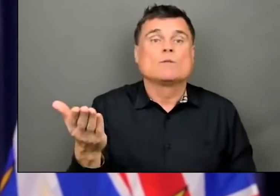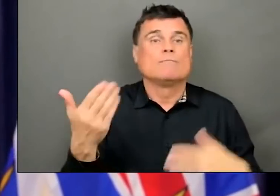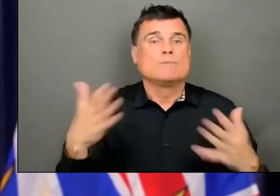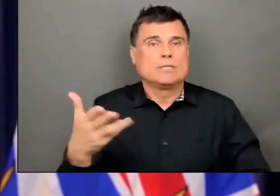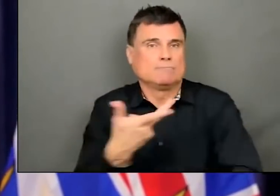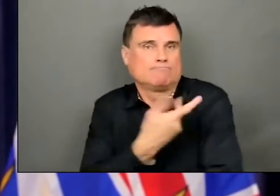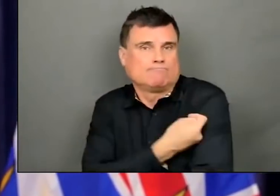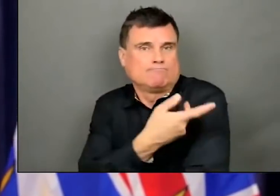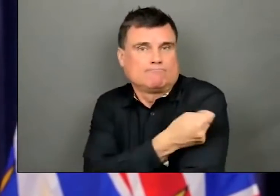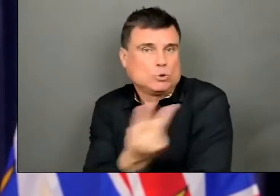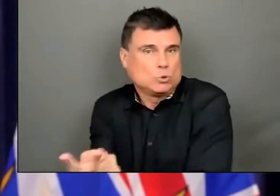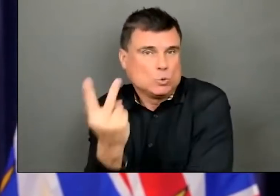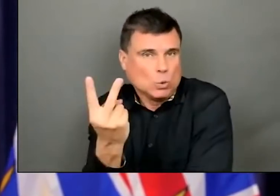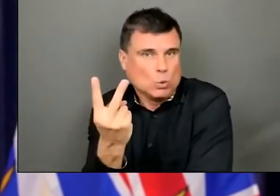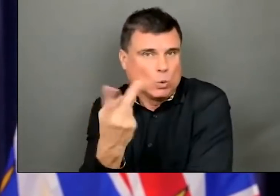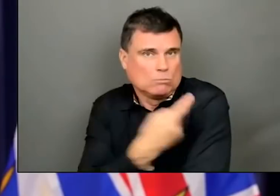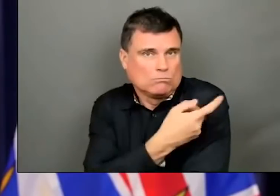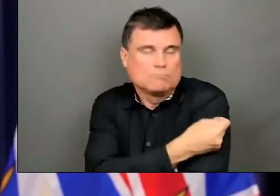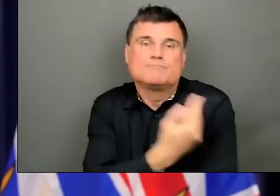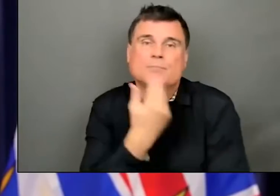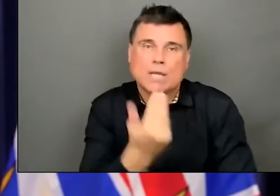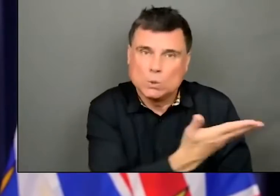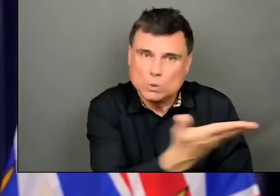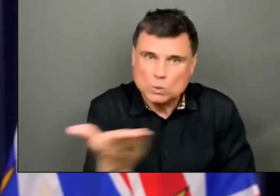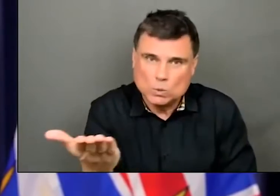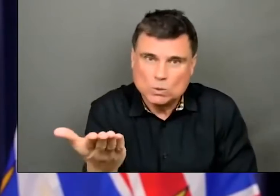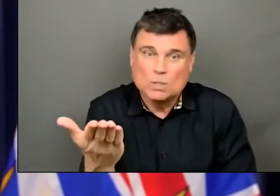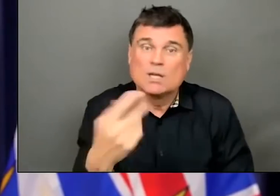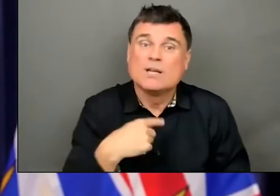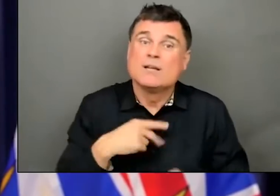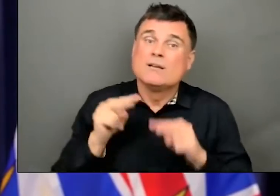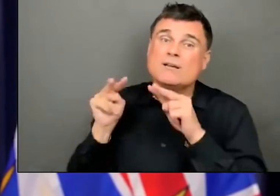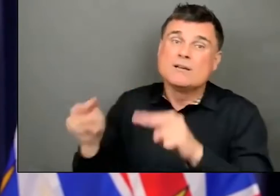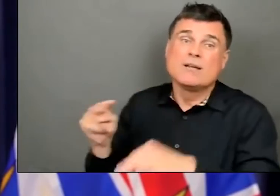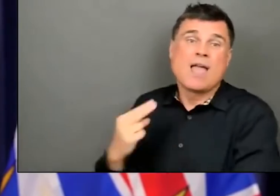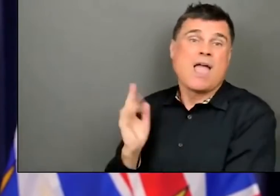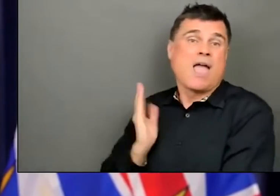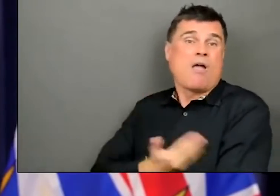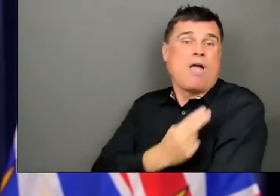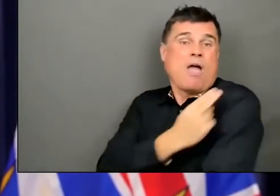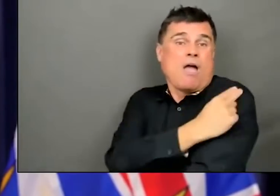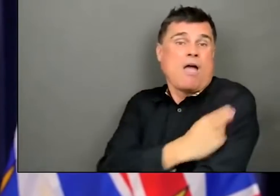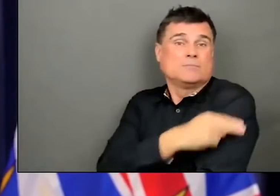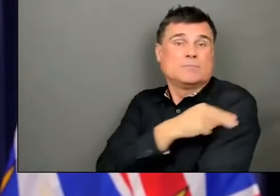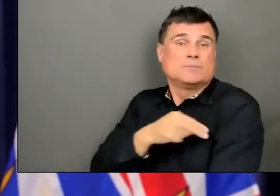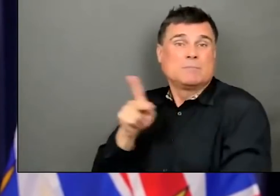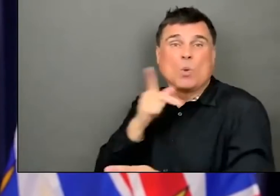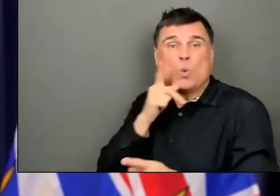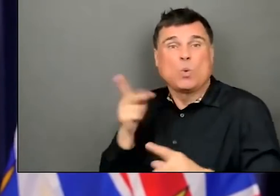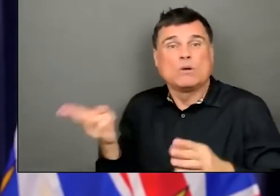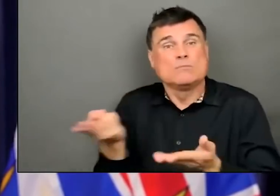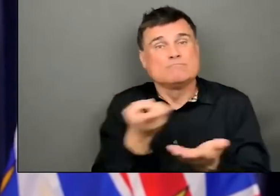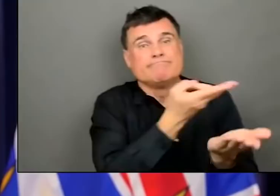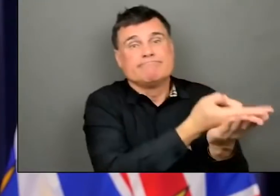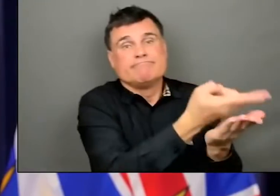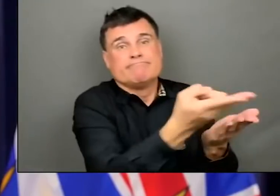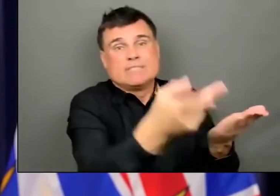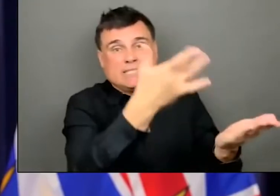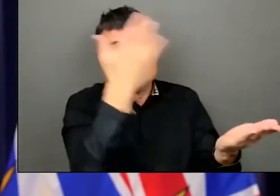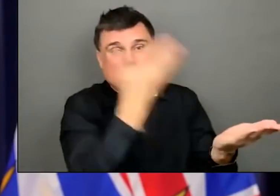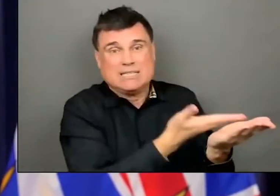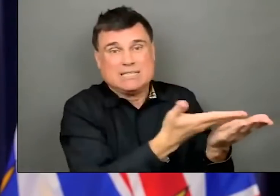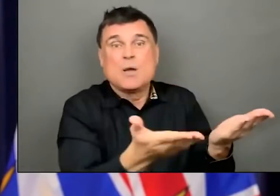unvaccinated. And this puts pressure on everybody, on our entire healthcare system. 89.9% of people have been vaccinated. More